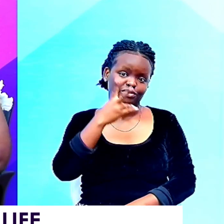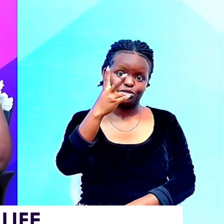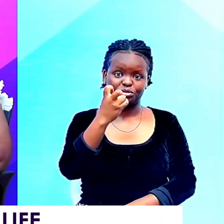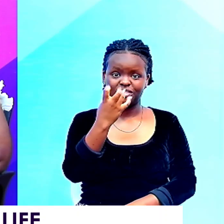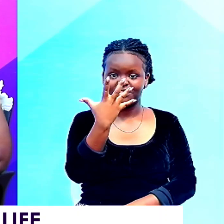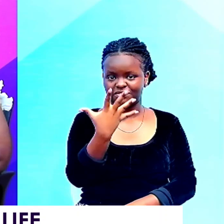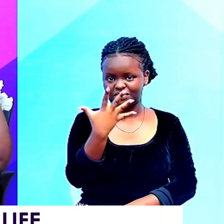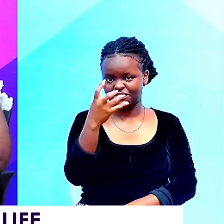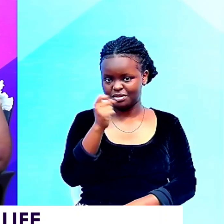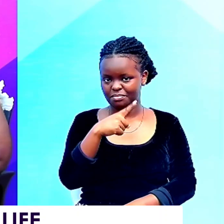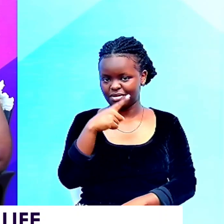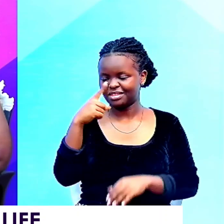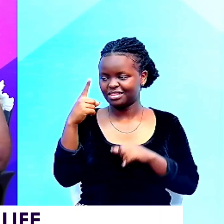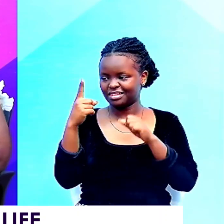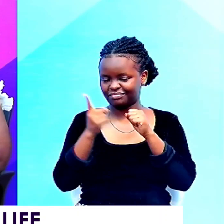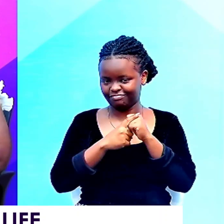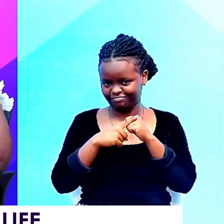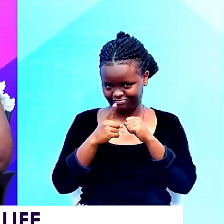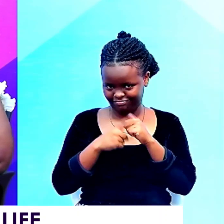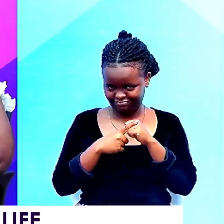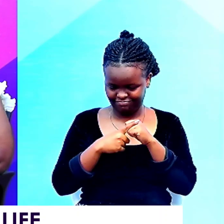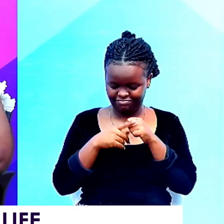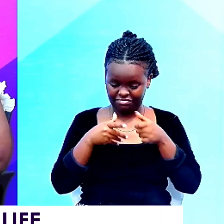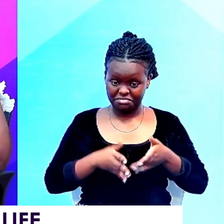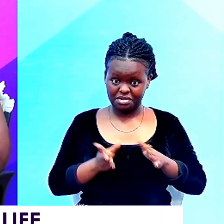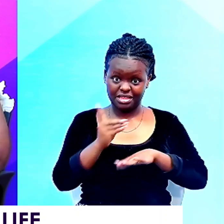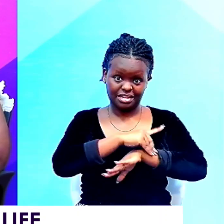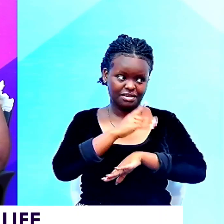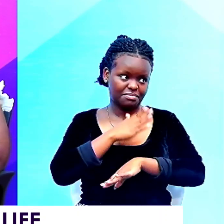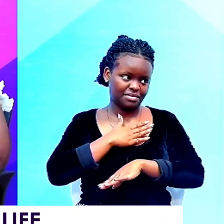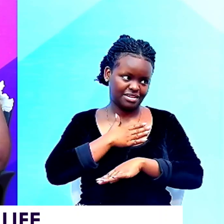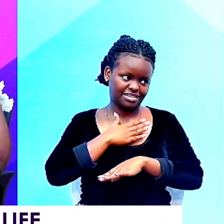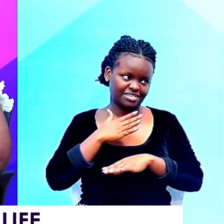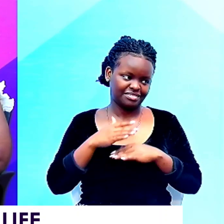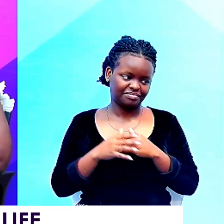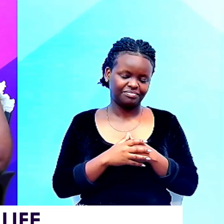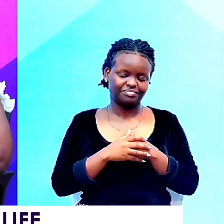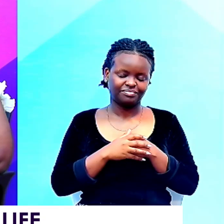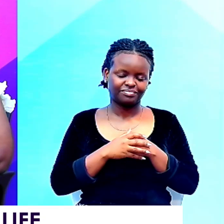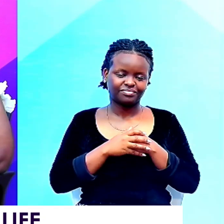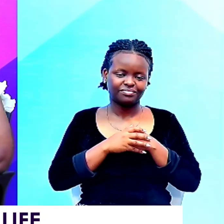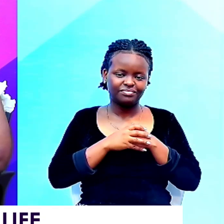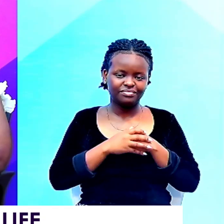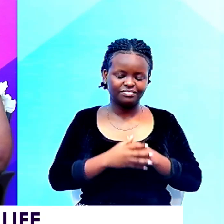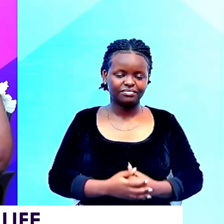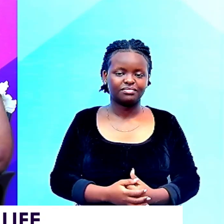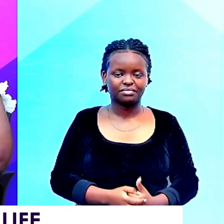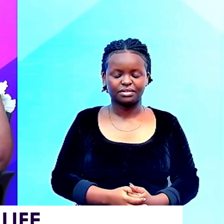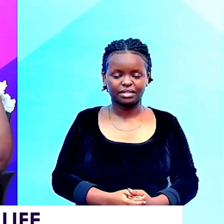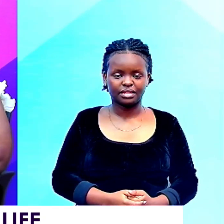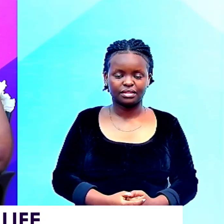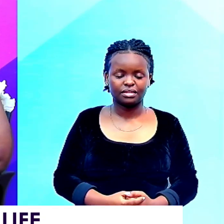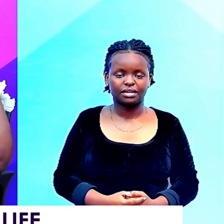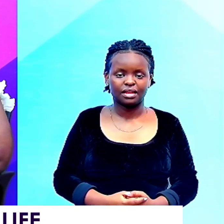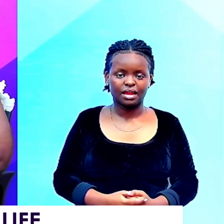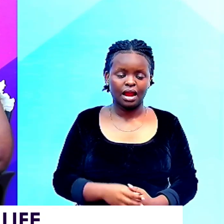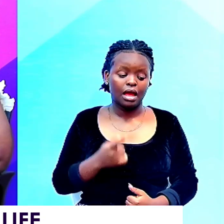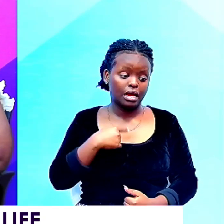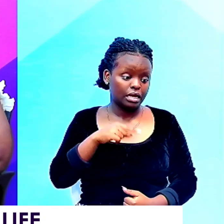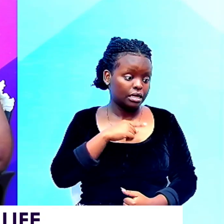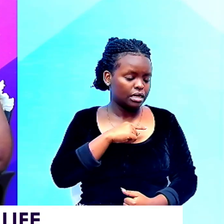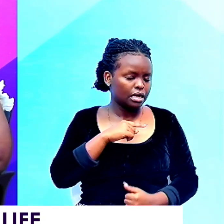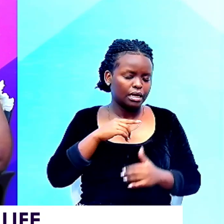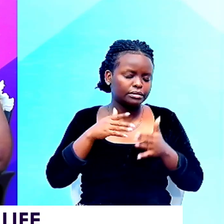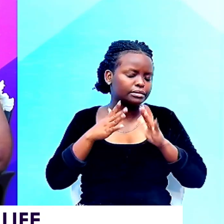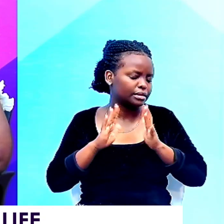25th of June, that was my birthday. Really? Happy birthday. Oh, belated, yeah? Okay. Yes. What a way of celebrating